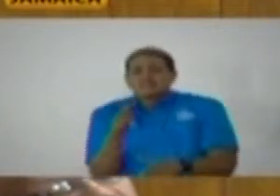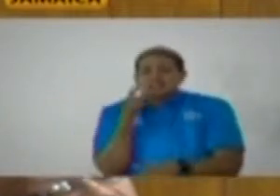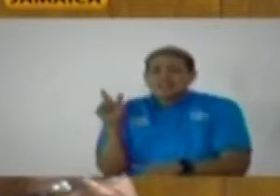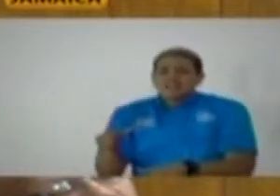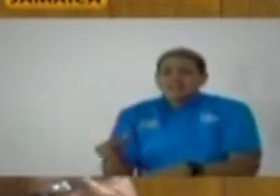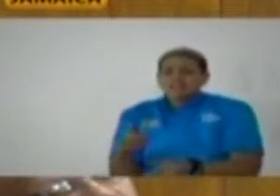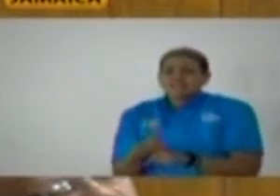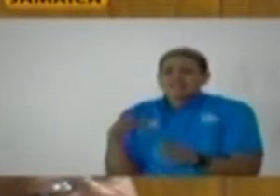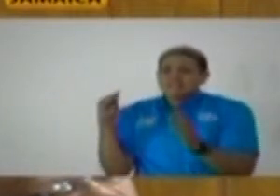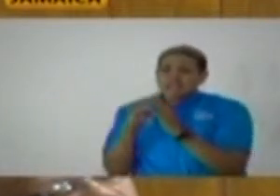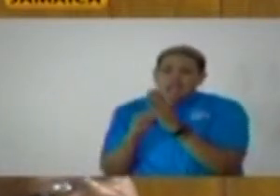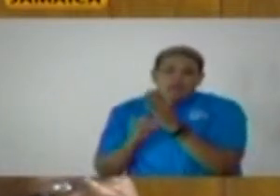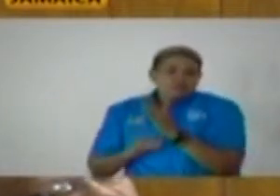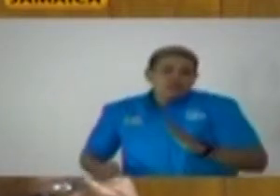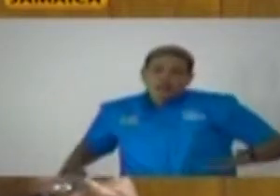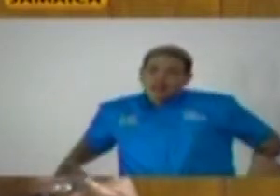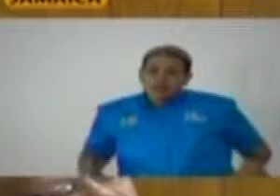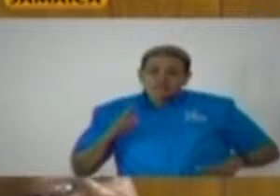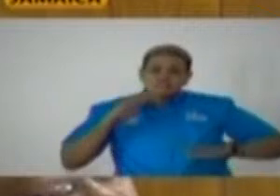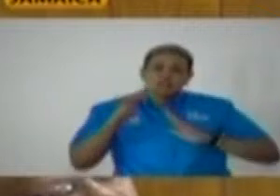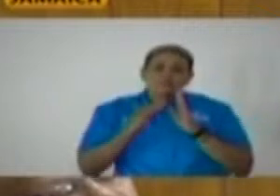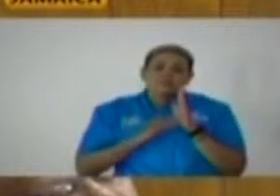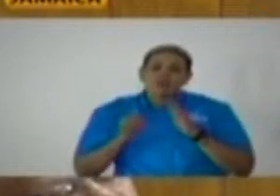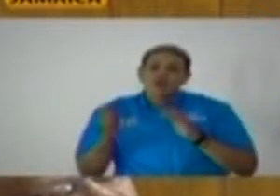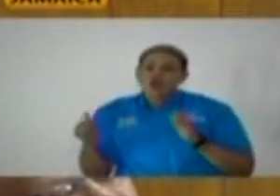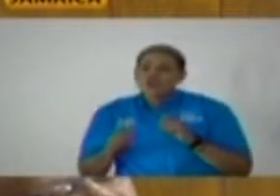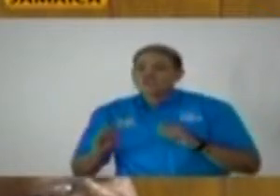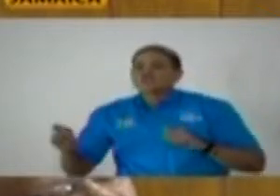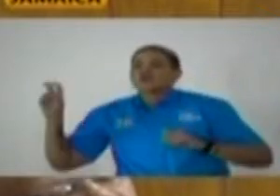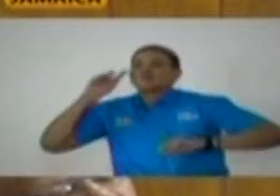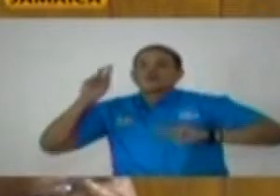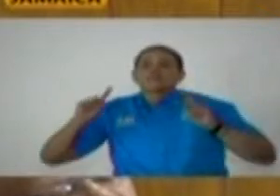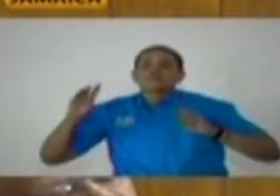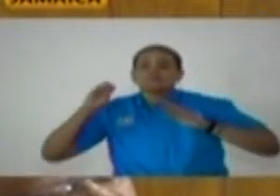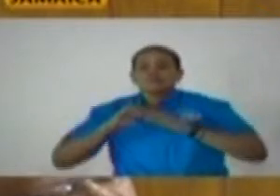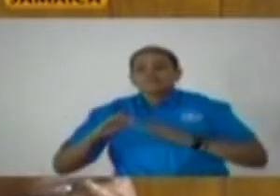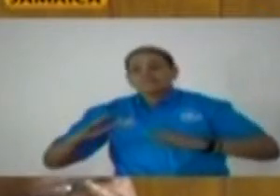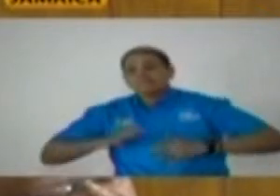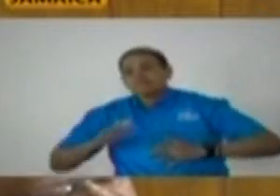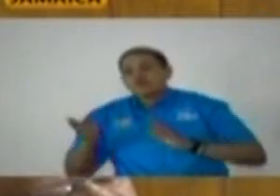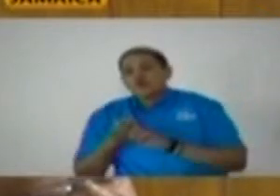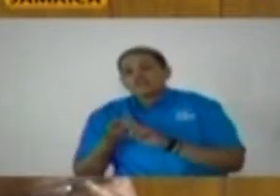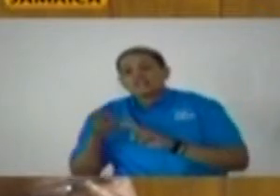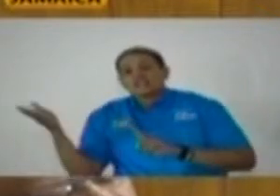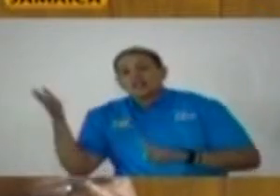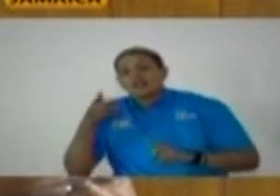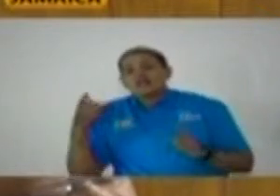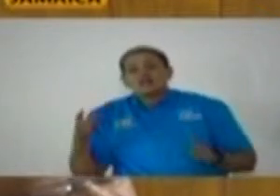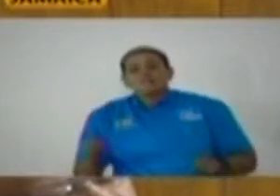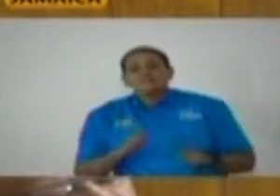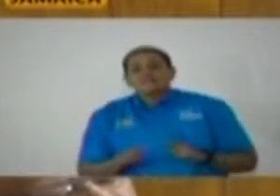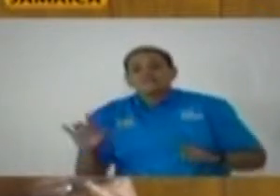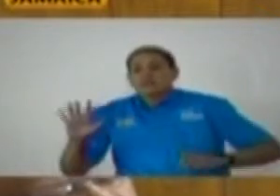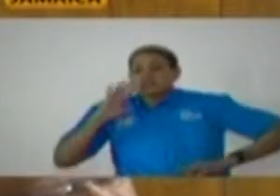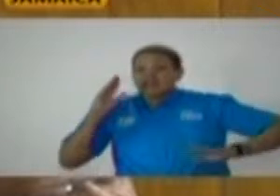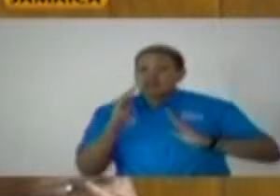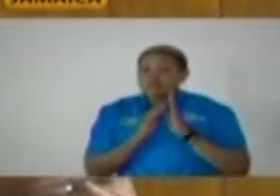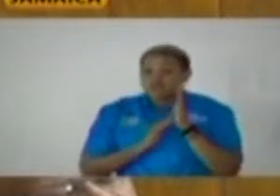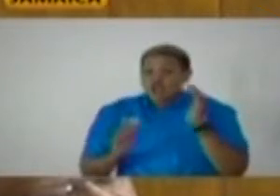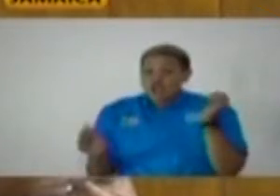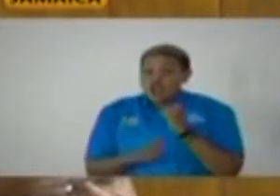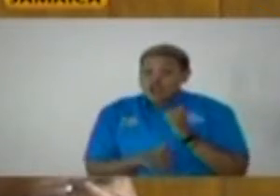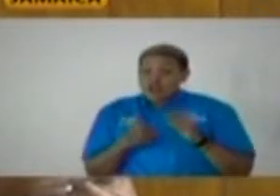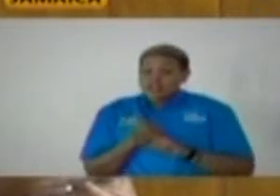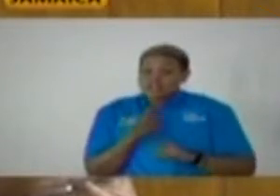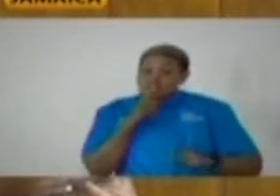necessarily captured. So it might be captured under tourism because there are people in the hotels, right? But it wouldn't necessarily be captured